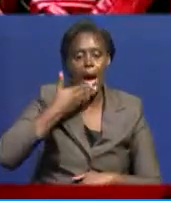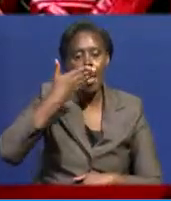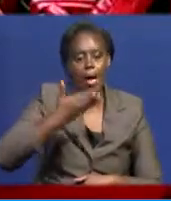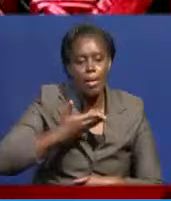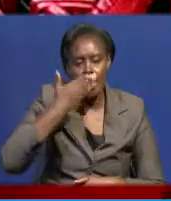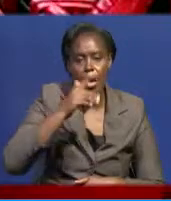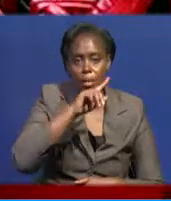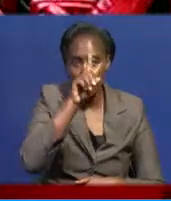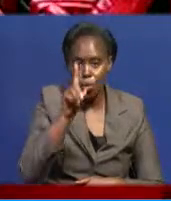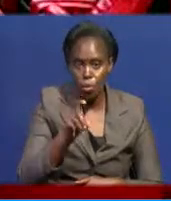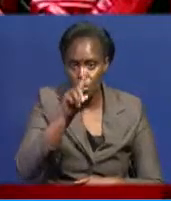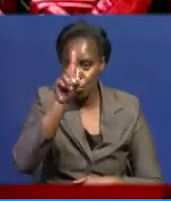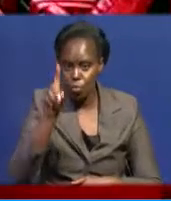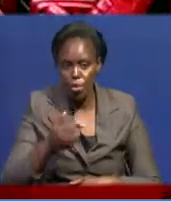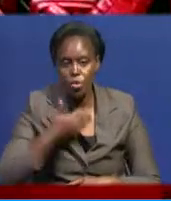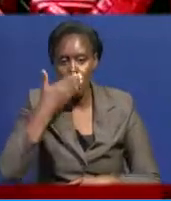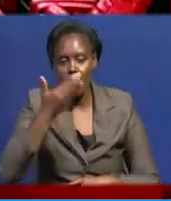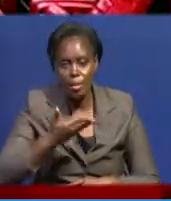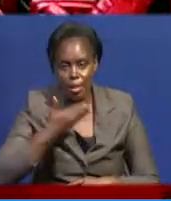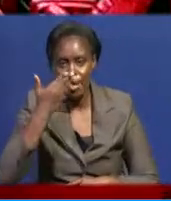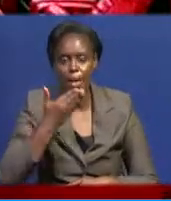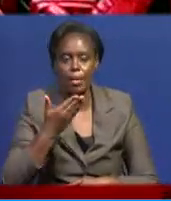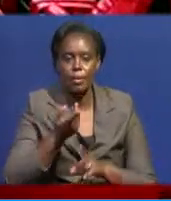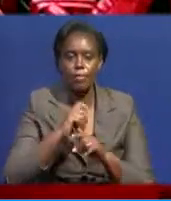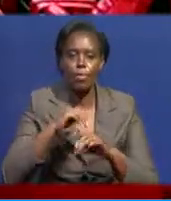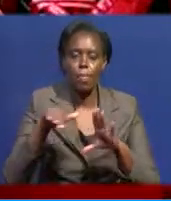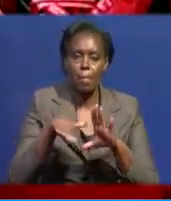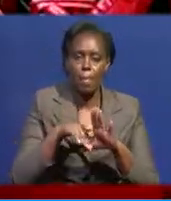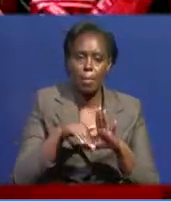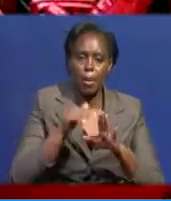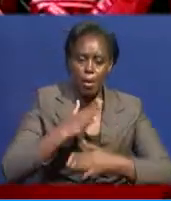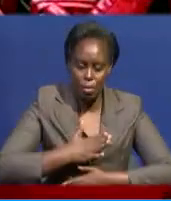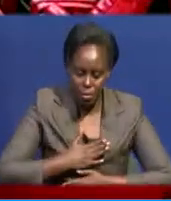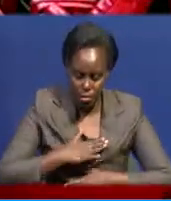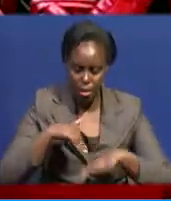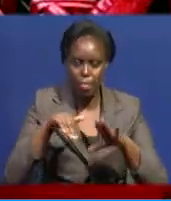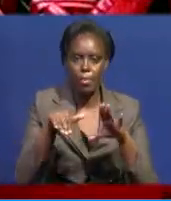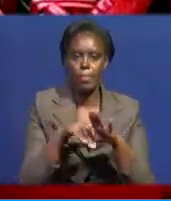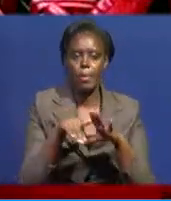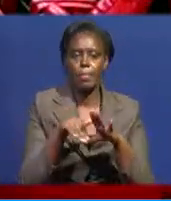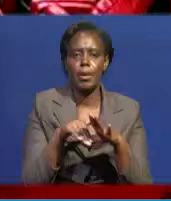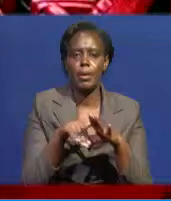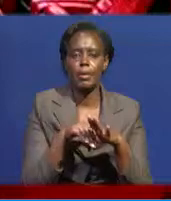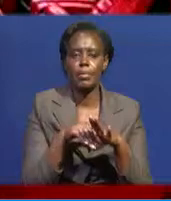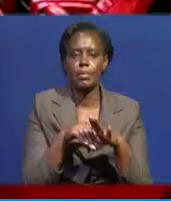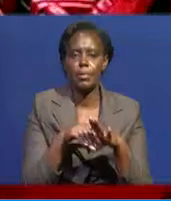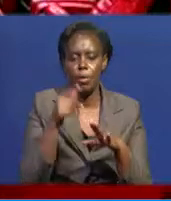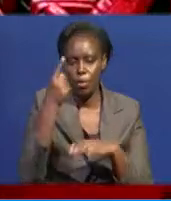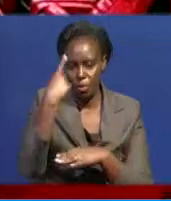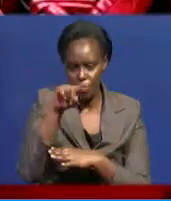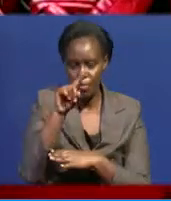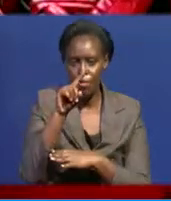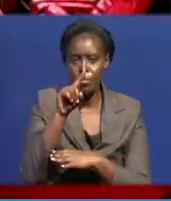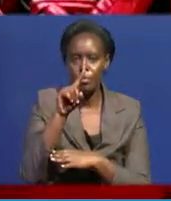to questions raised by members. The Honorable Member for